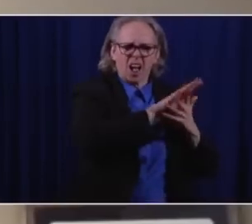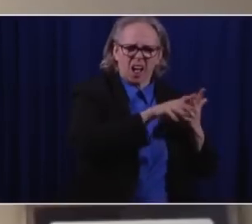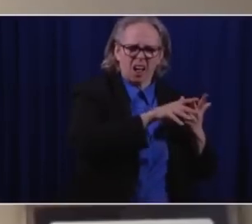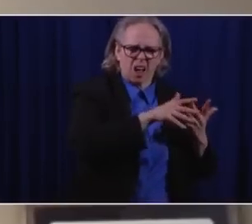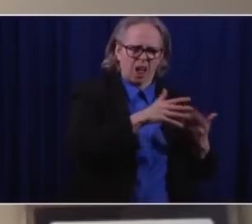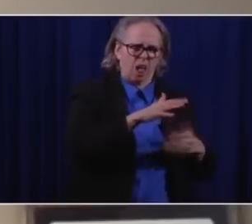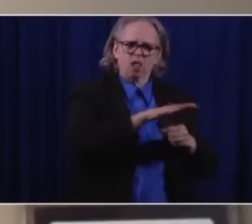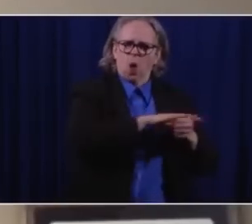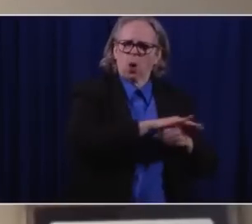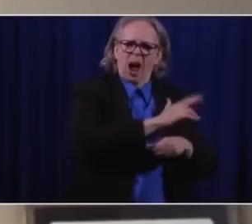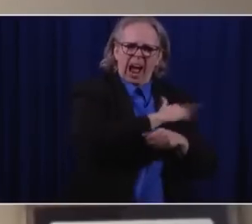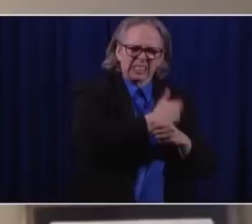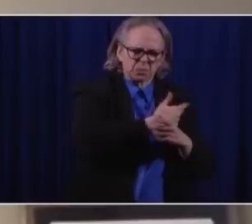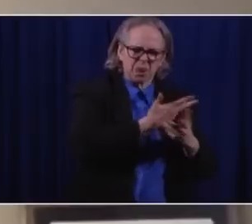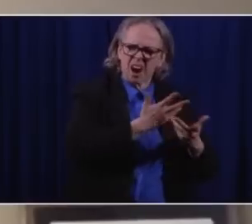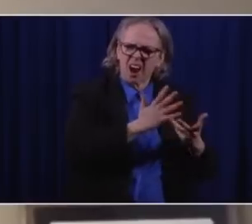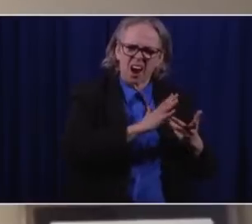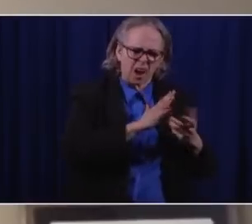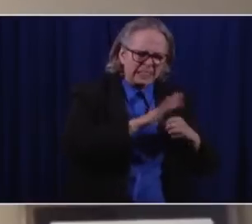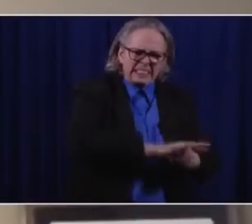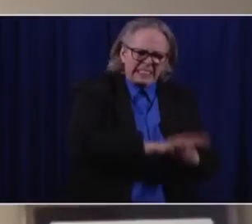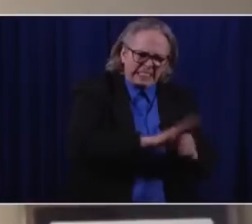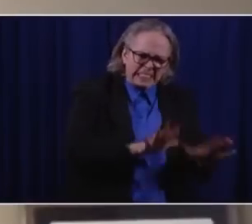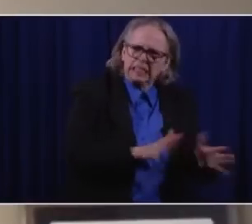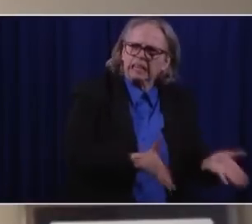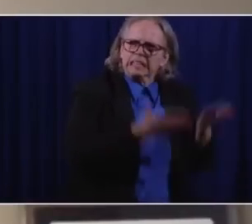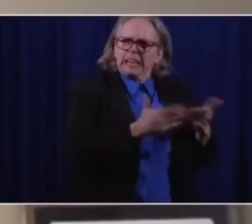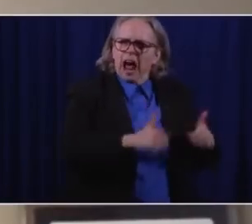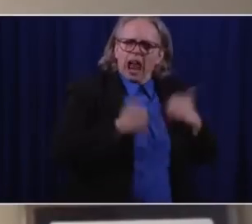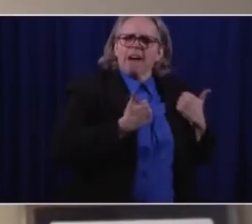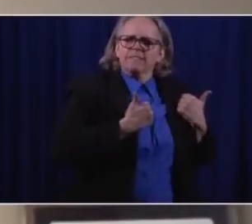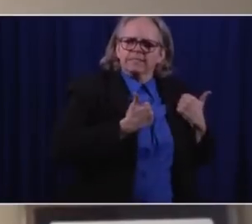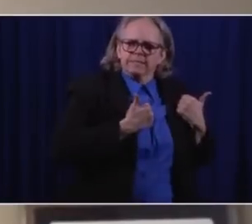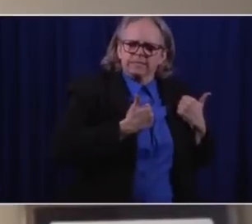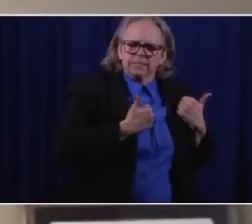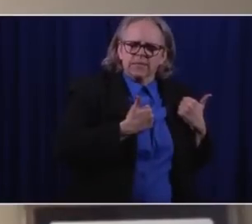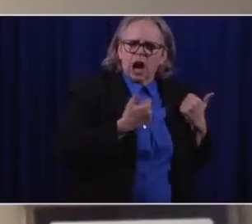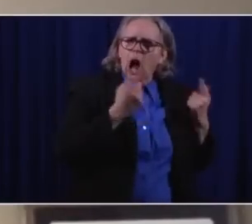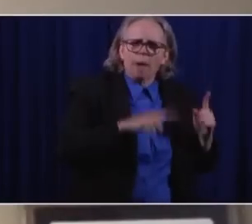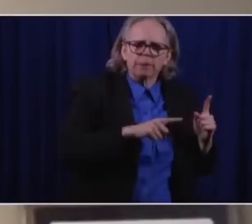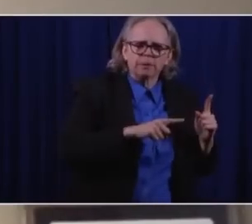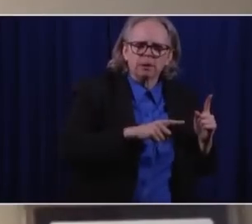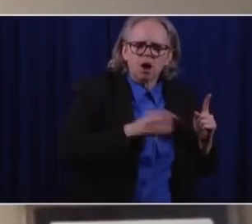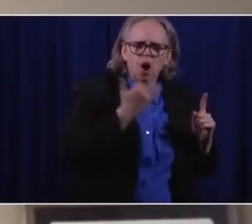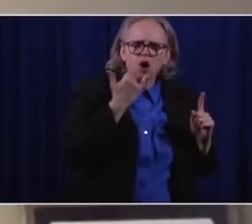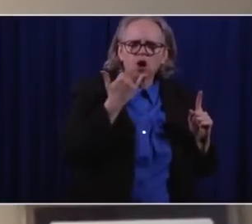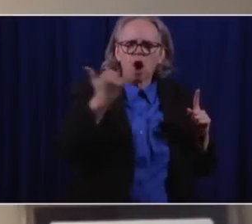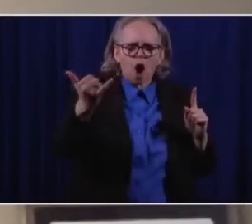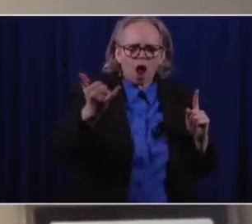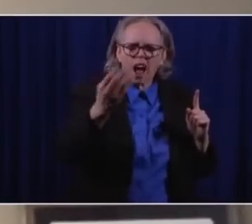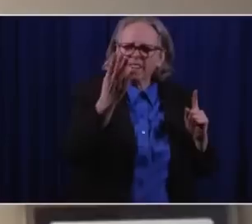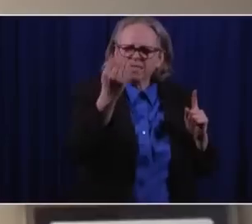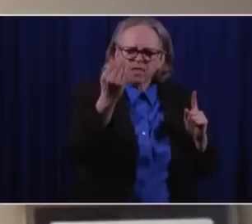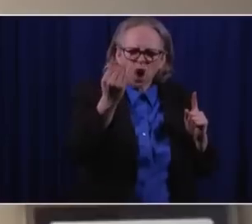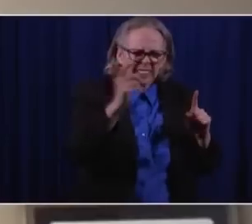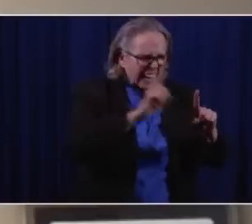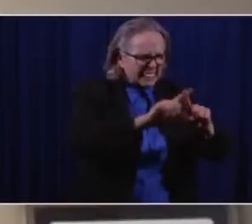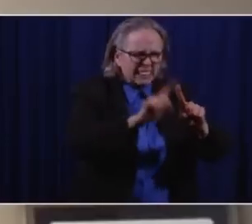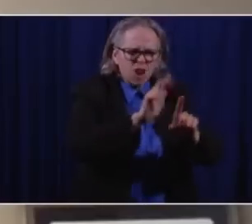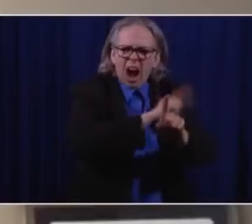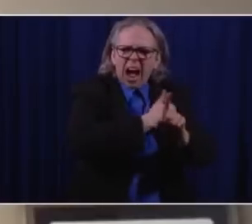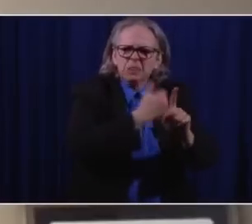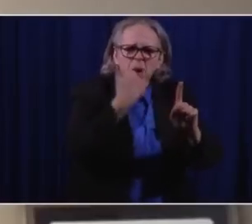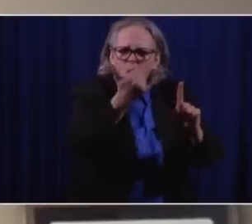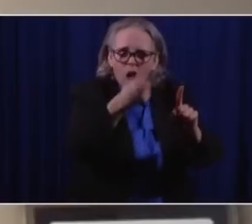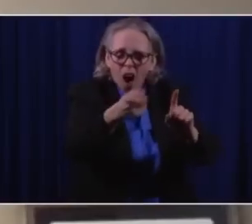They resuscitated her, and then they called 14 hospitals before they found a hospital that could take her and transfer her to provide